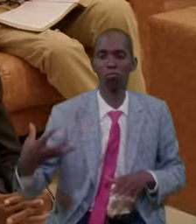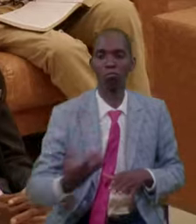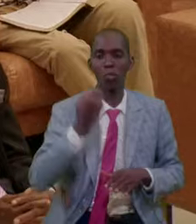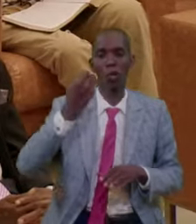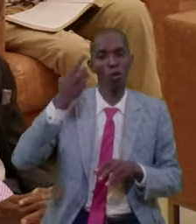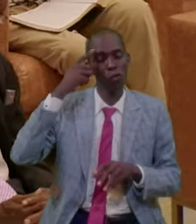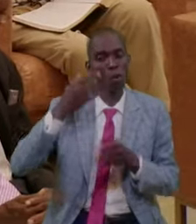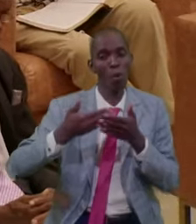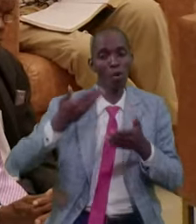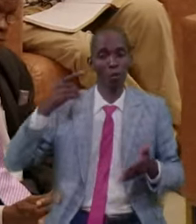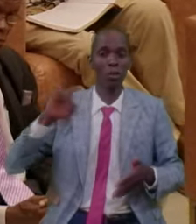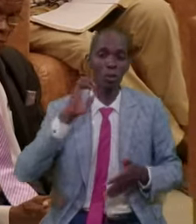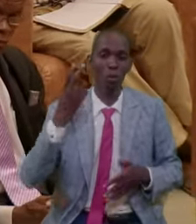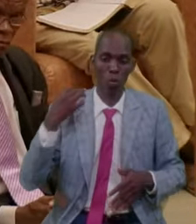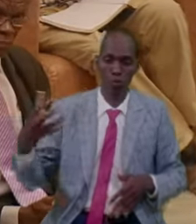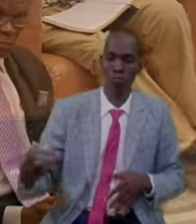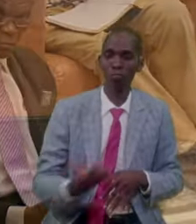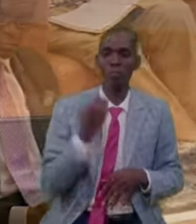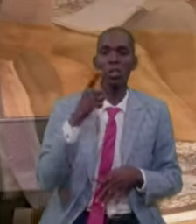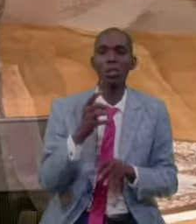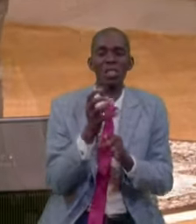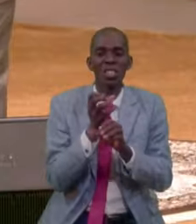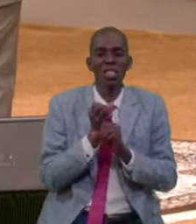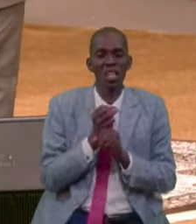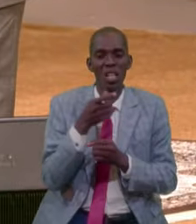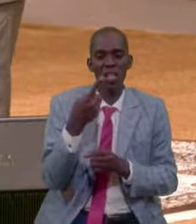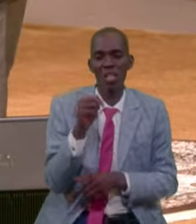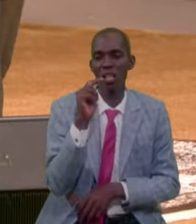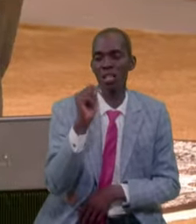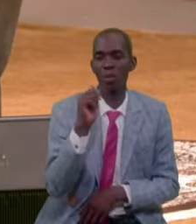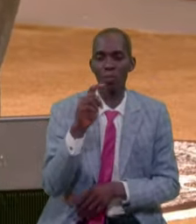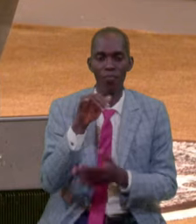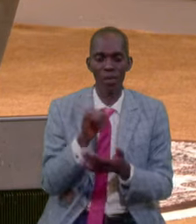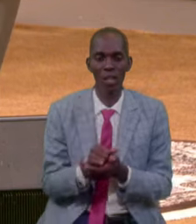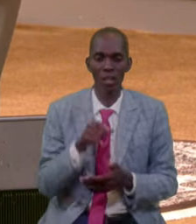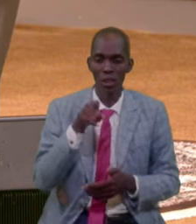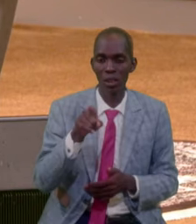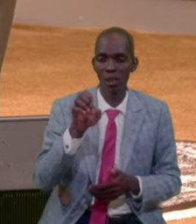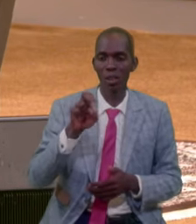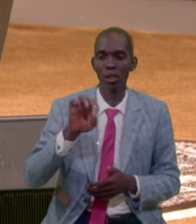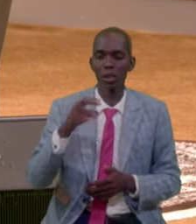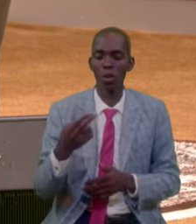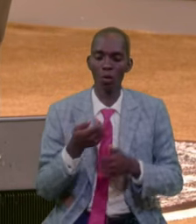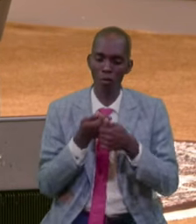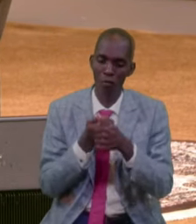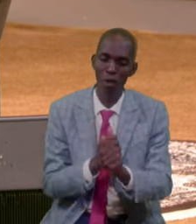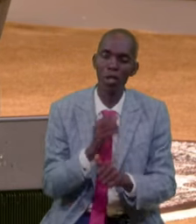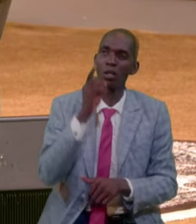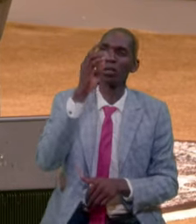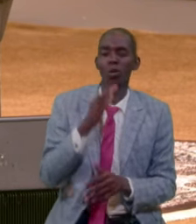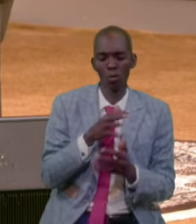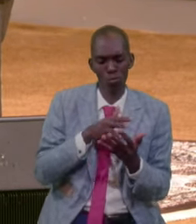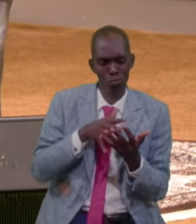translation, he had this testimony that he walked with God. These were people that